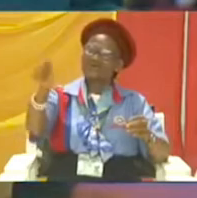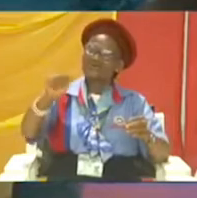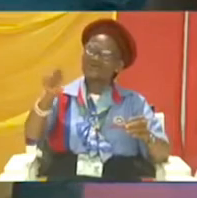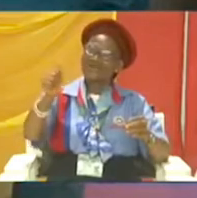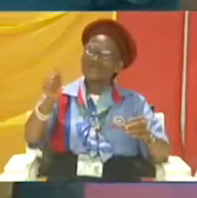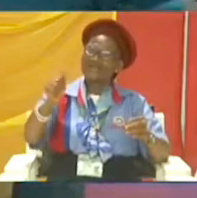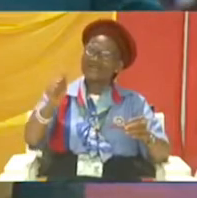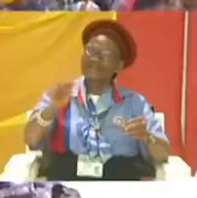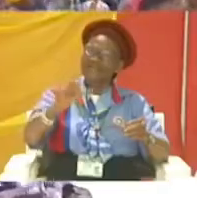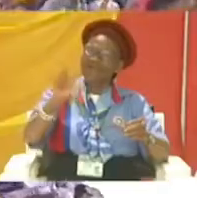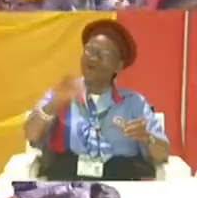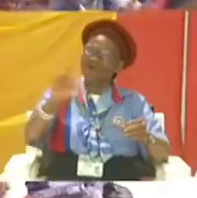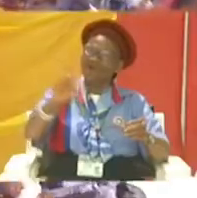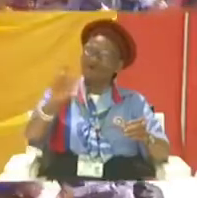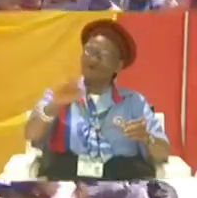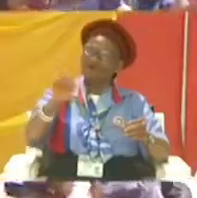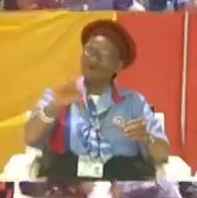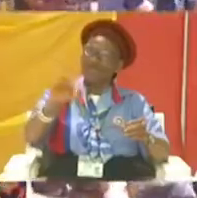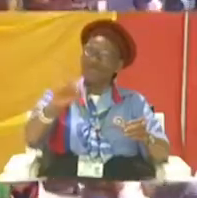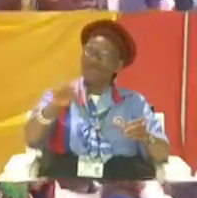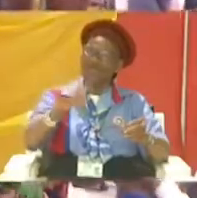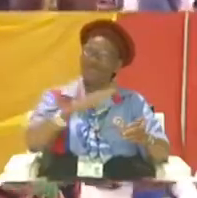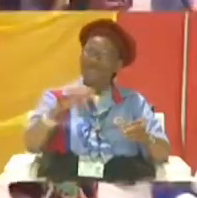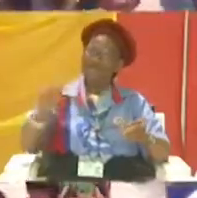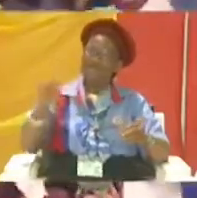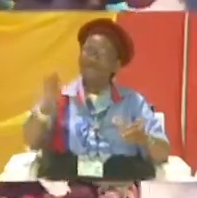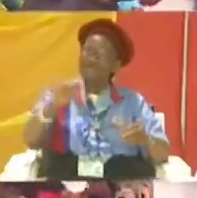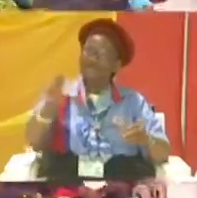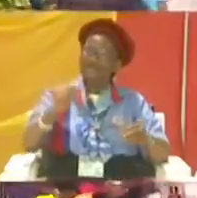110,000 Jubilee children.